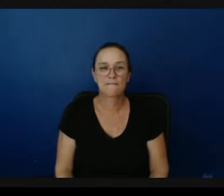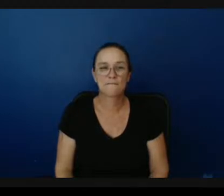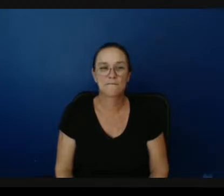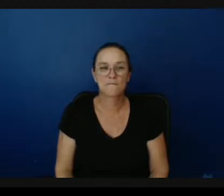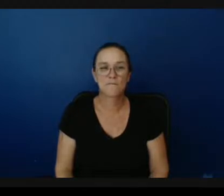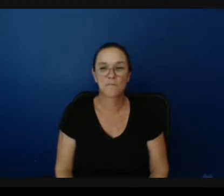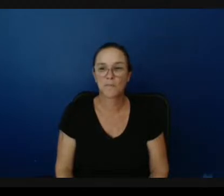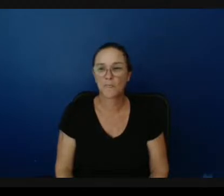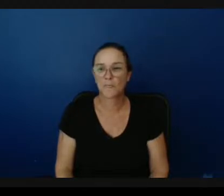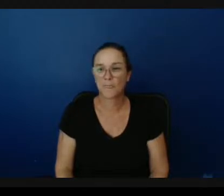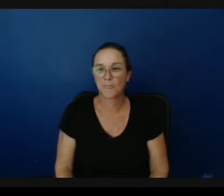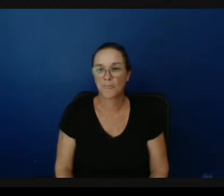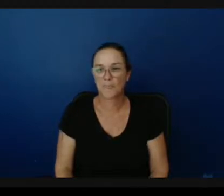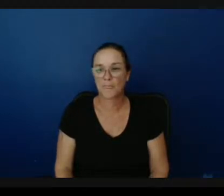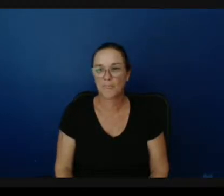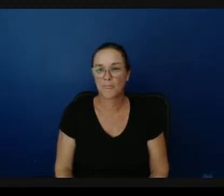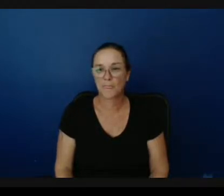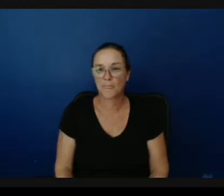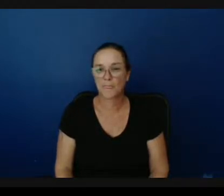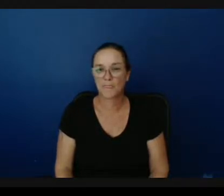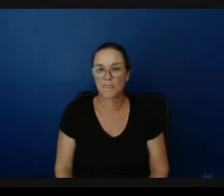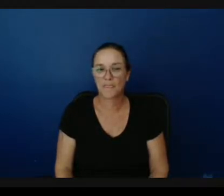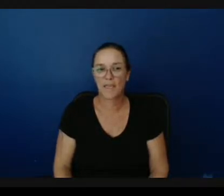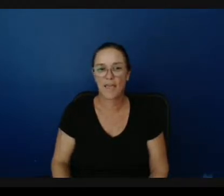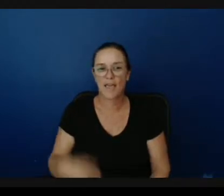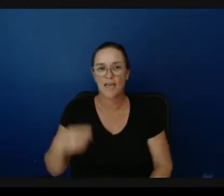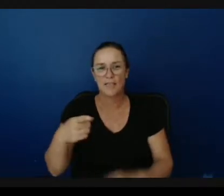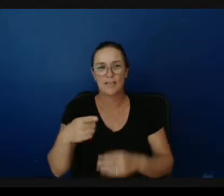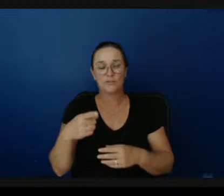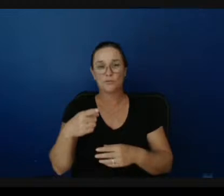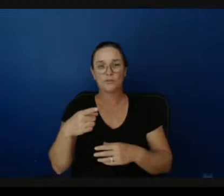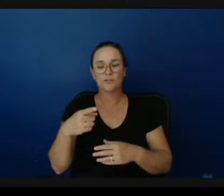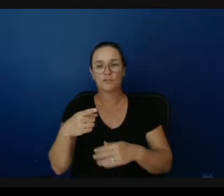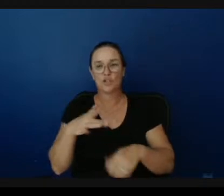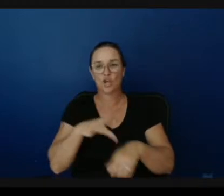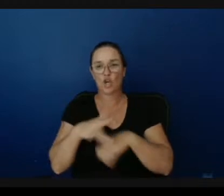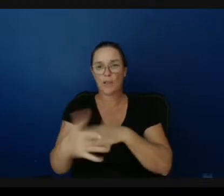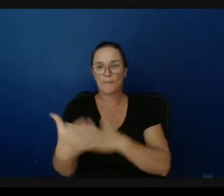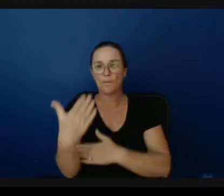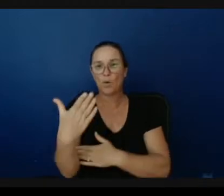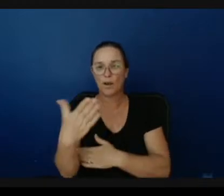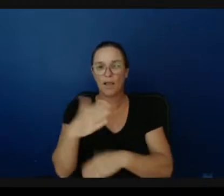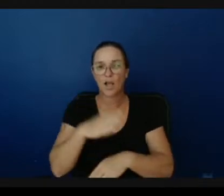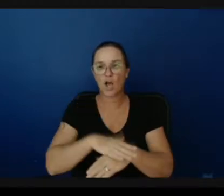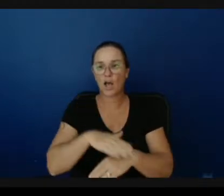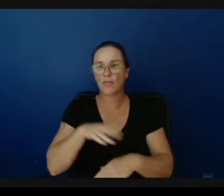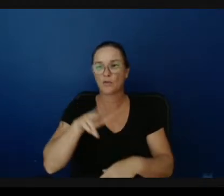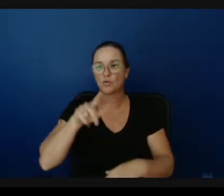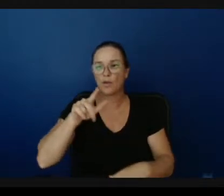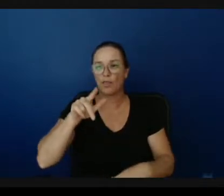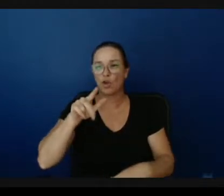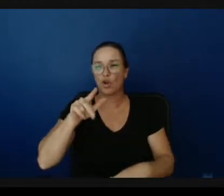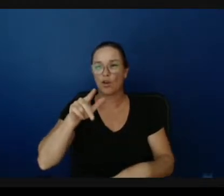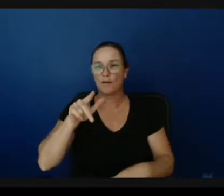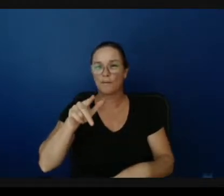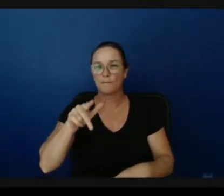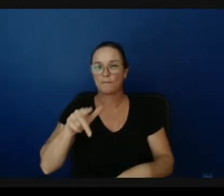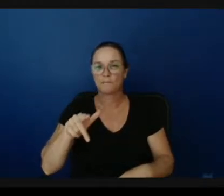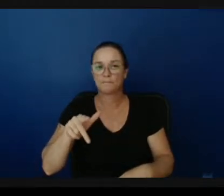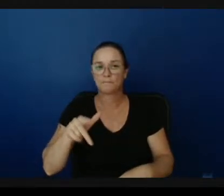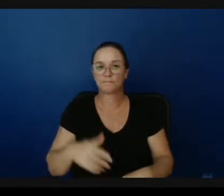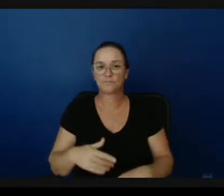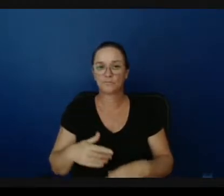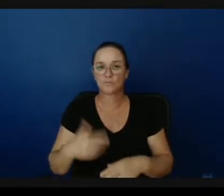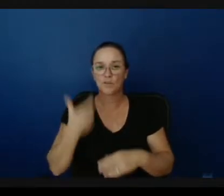says. Yeah, this was early morning on the 23rd, so just